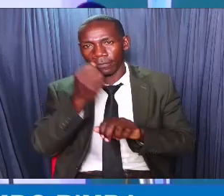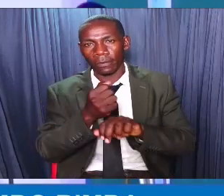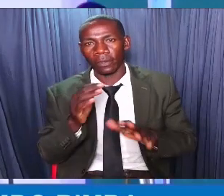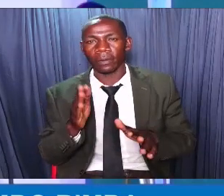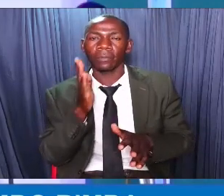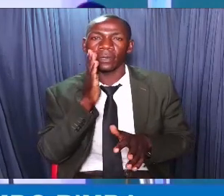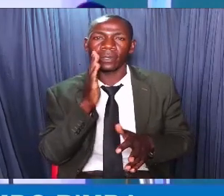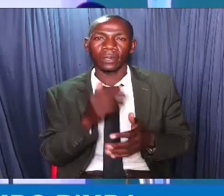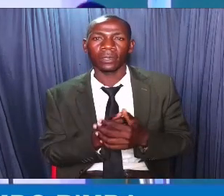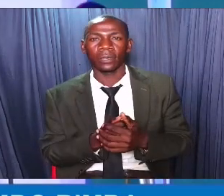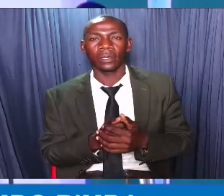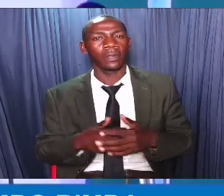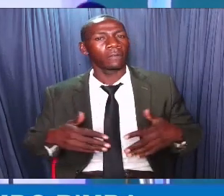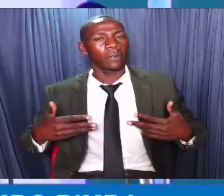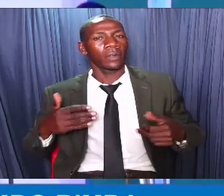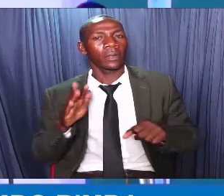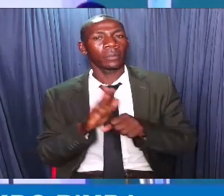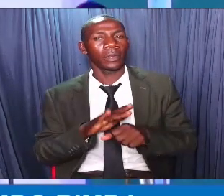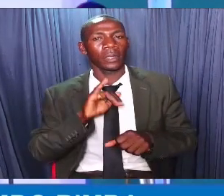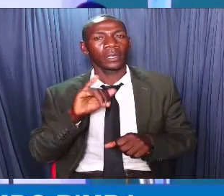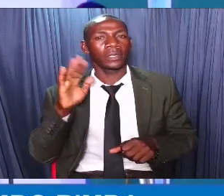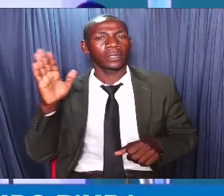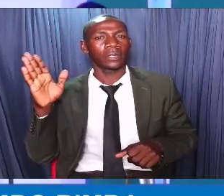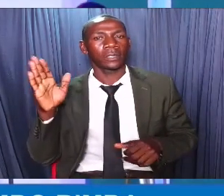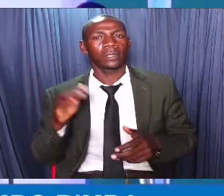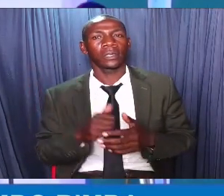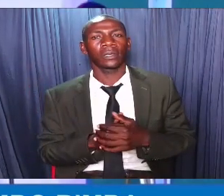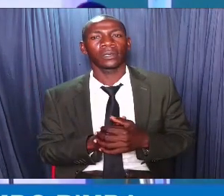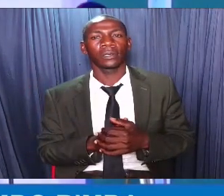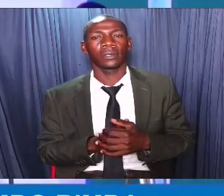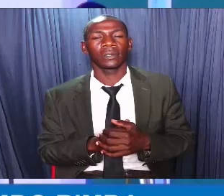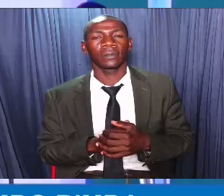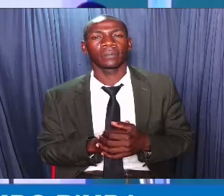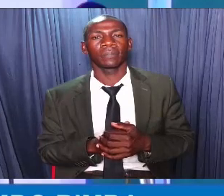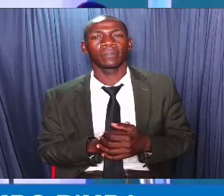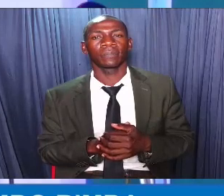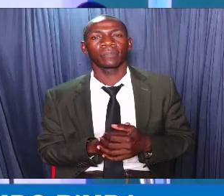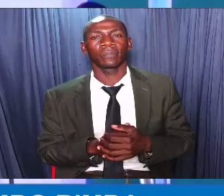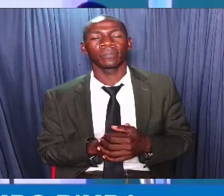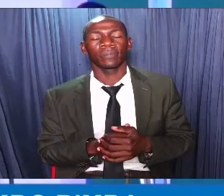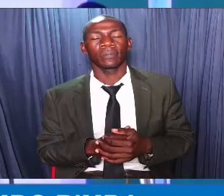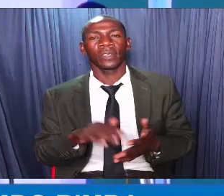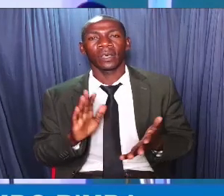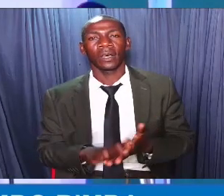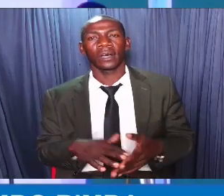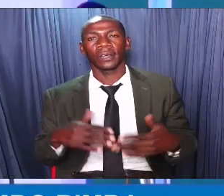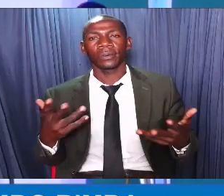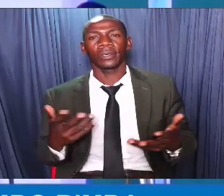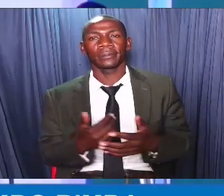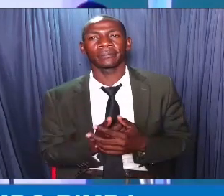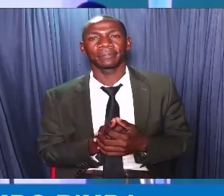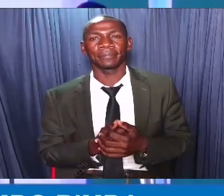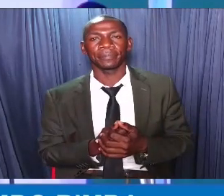the founder. Furaha nyingi iko huko tena kubwa. Very great joy is in Tanzania. Hallelujah.